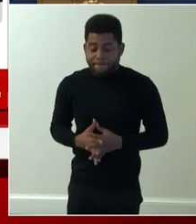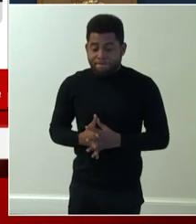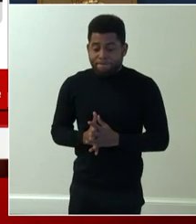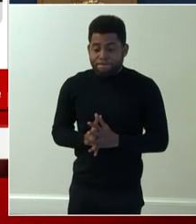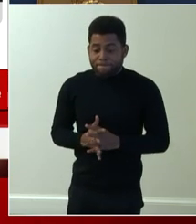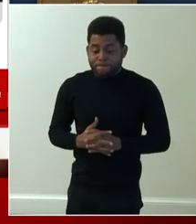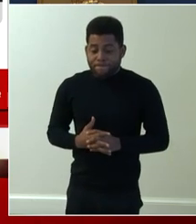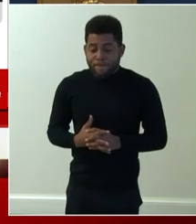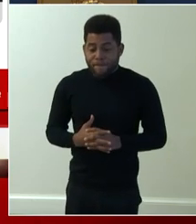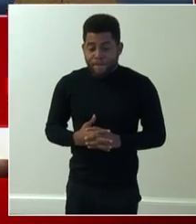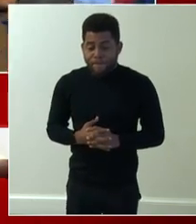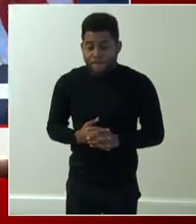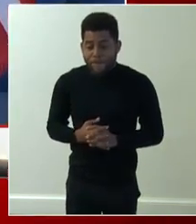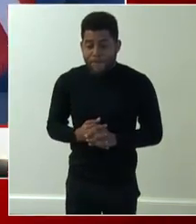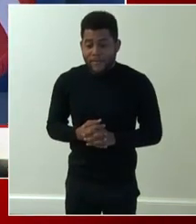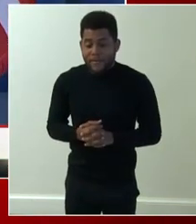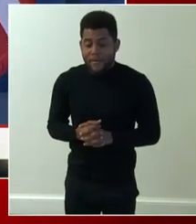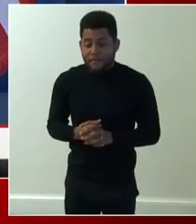Yes, sir.